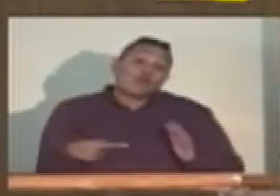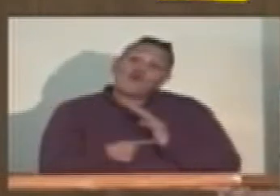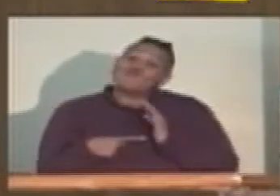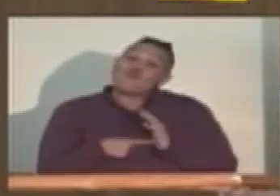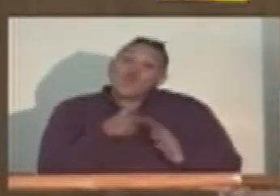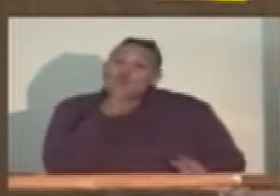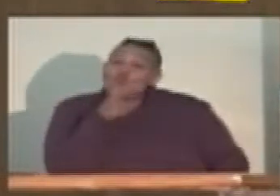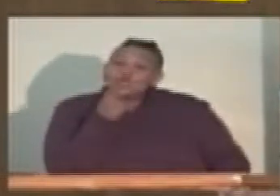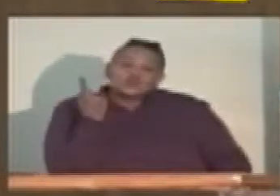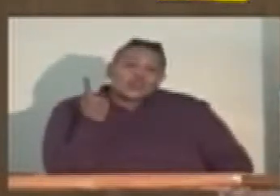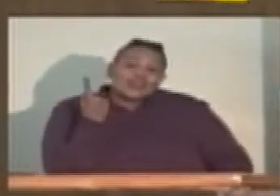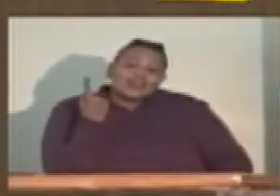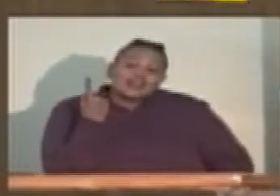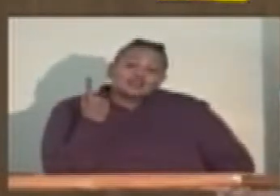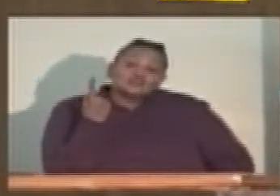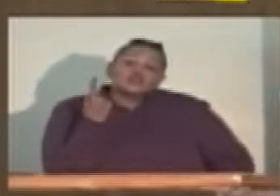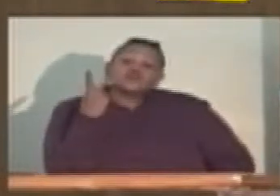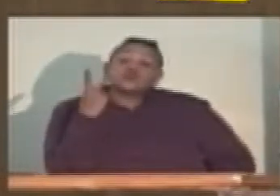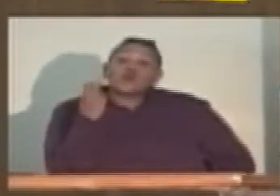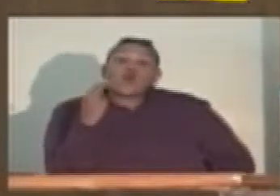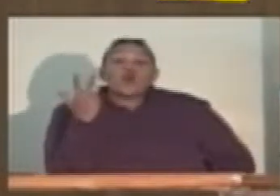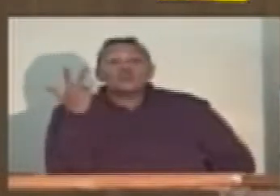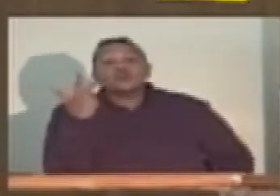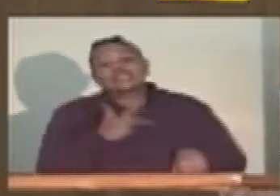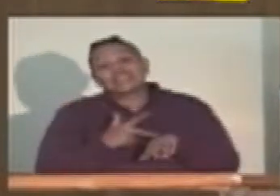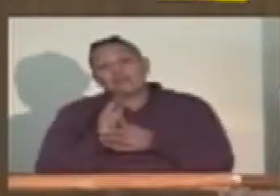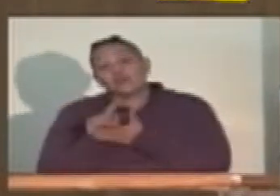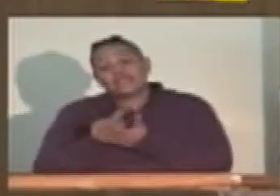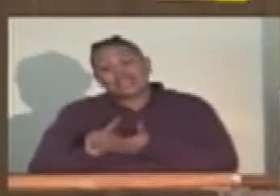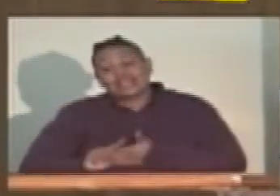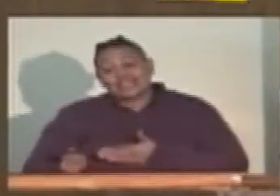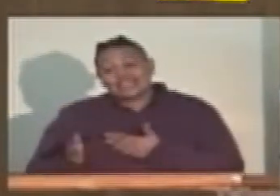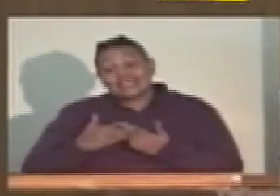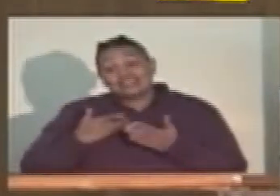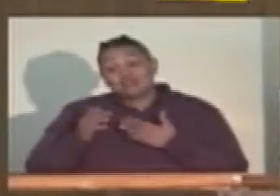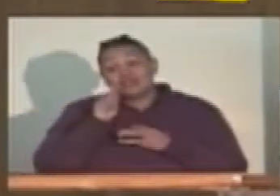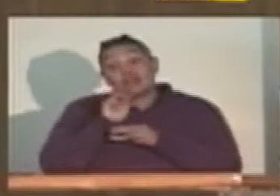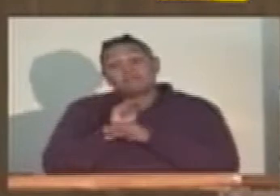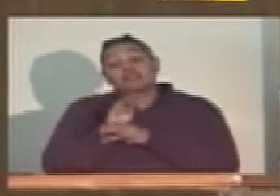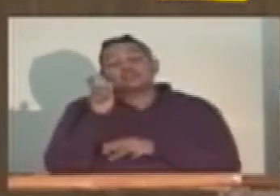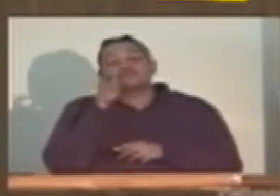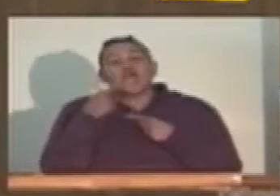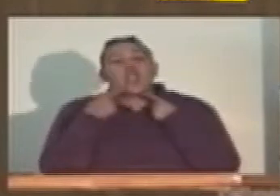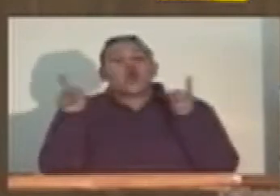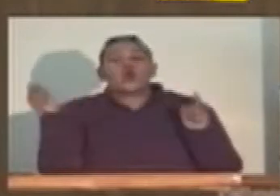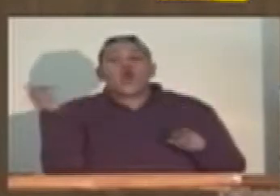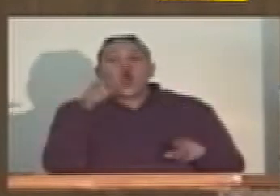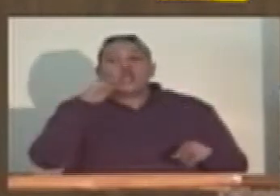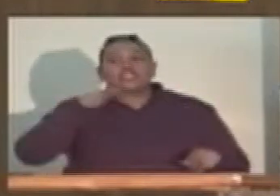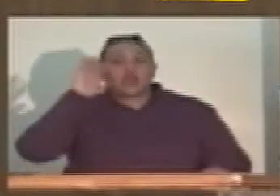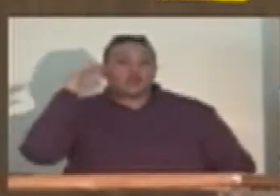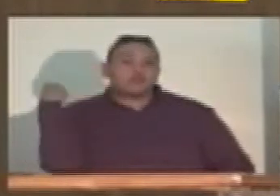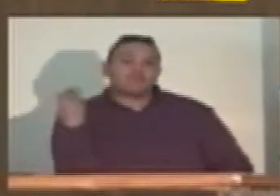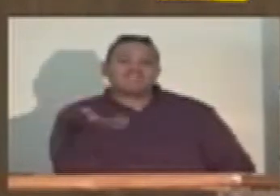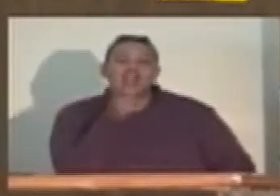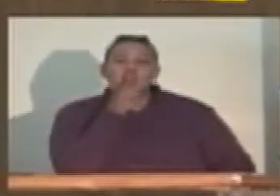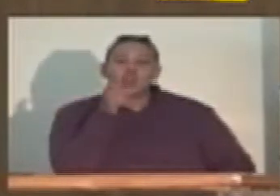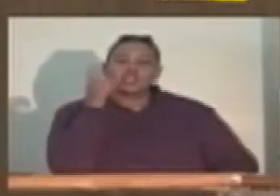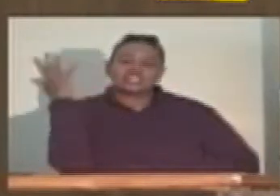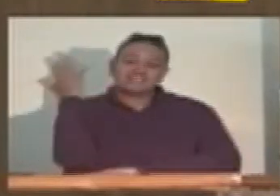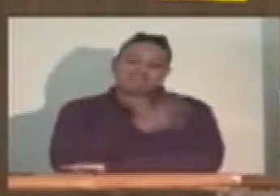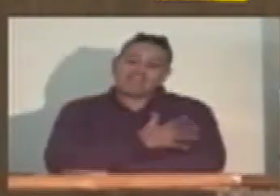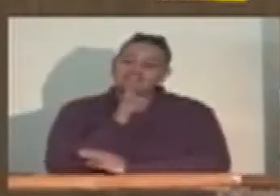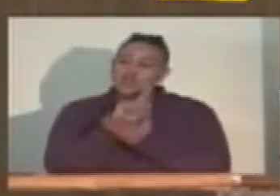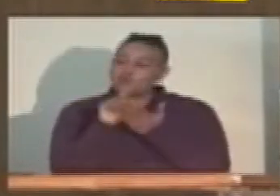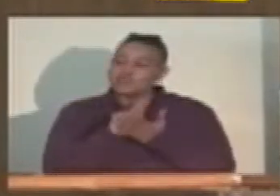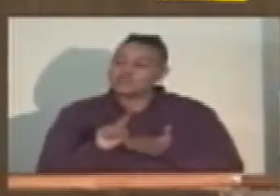lunch 2 or 3 times per week, despite the minister's pronouncement that every child will be provided with lunch 5 days